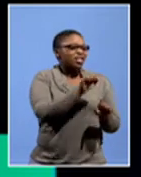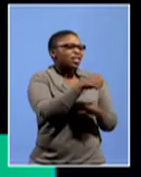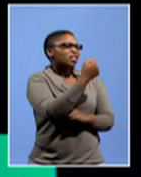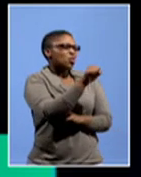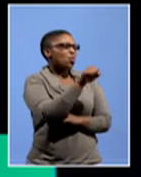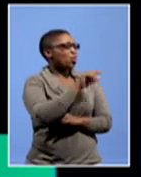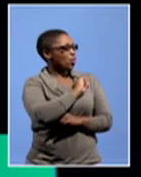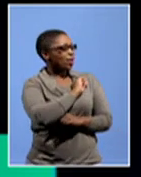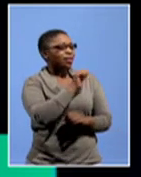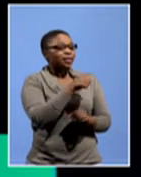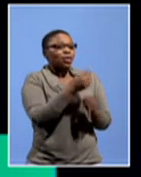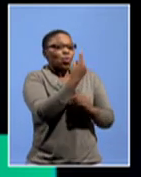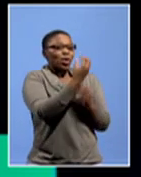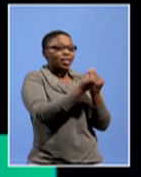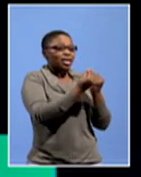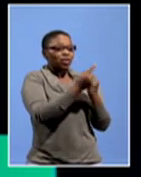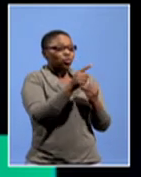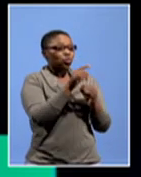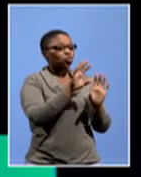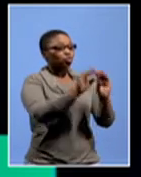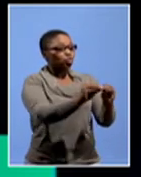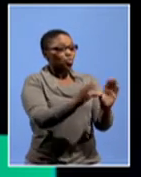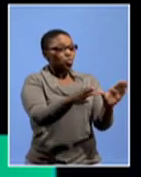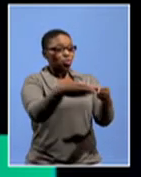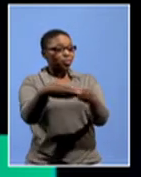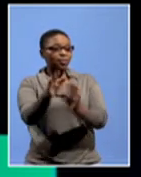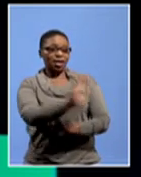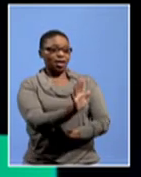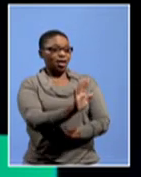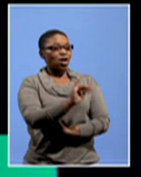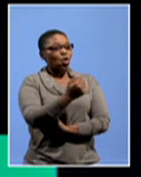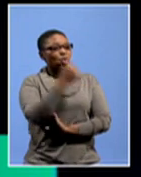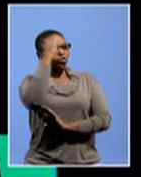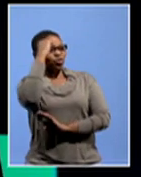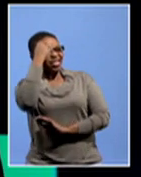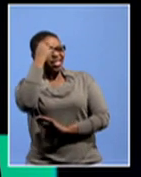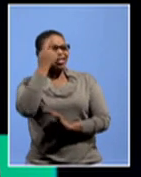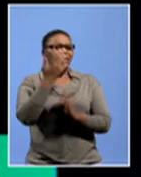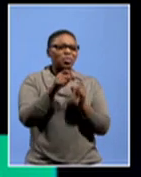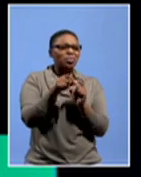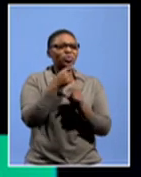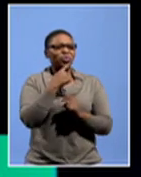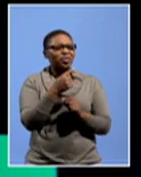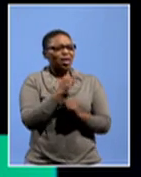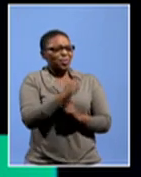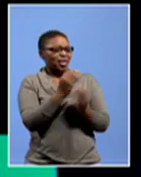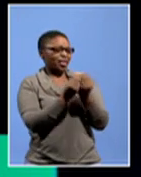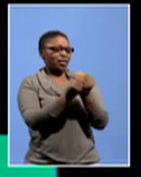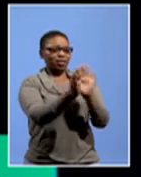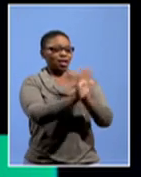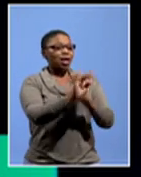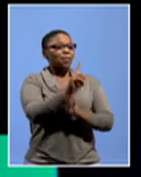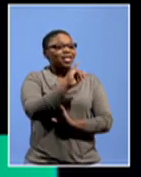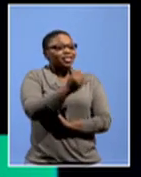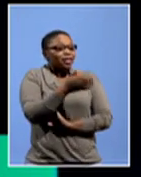know, I mean, and the thing is this isn't out there to stop groups or even groupthink or stopping people from saying horrible and unkind things. What it is there to